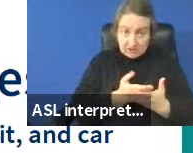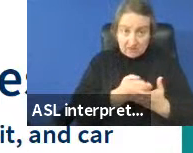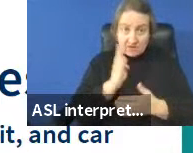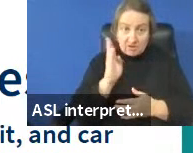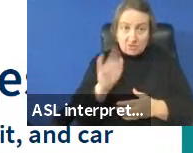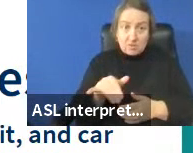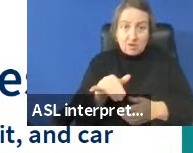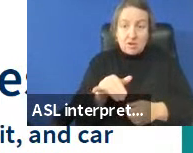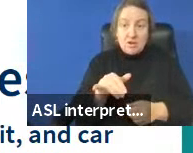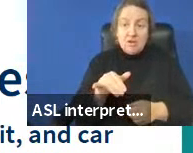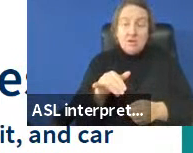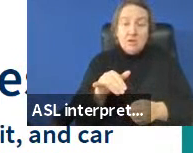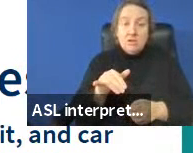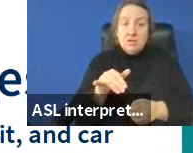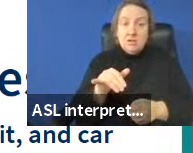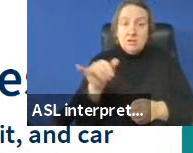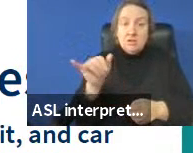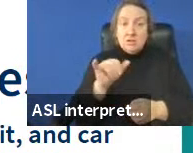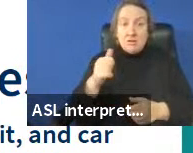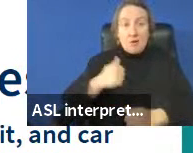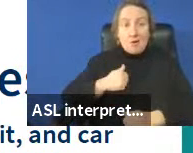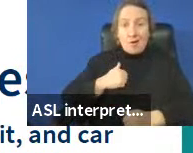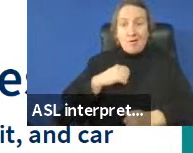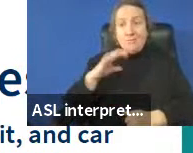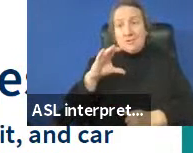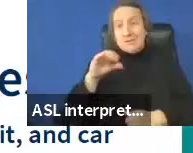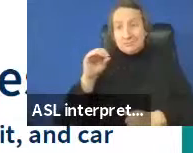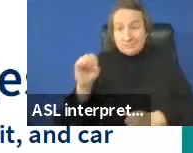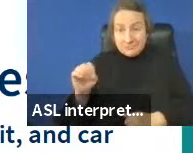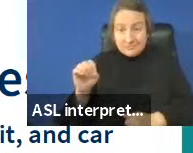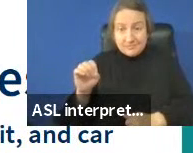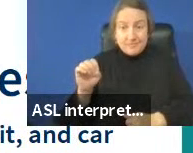by like the Army Corps of Engineers?